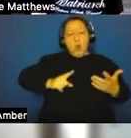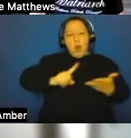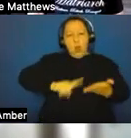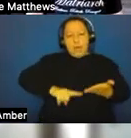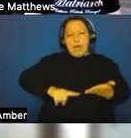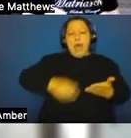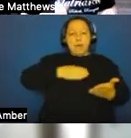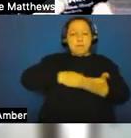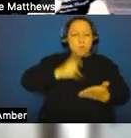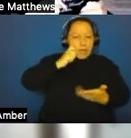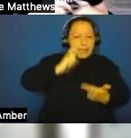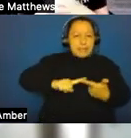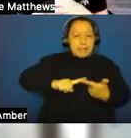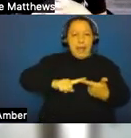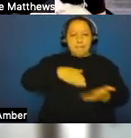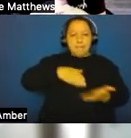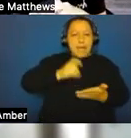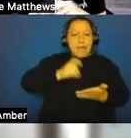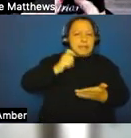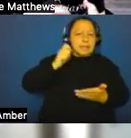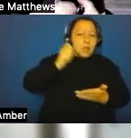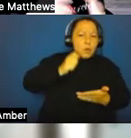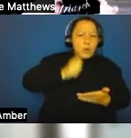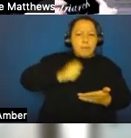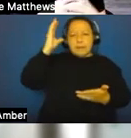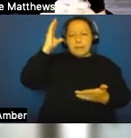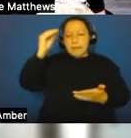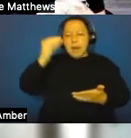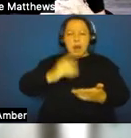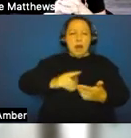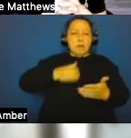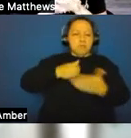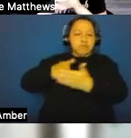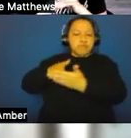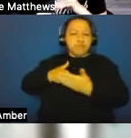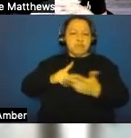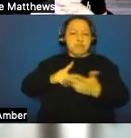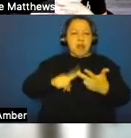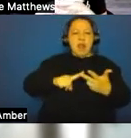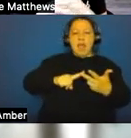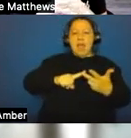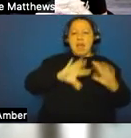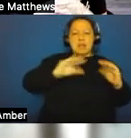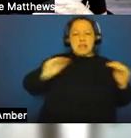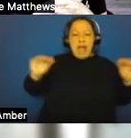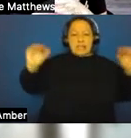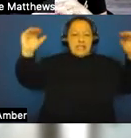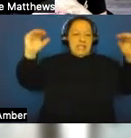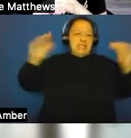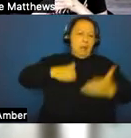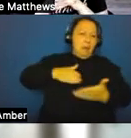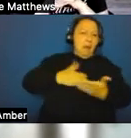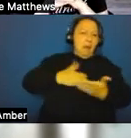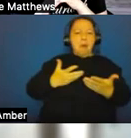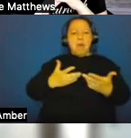sexism, we're looking at classism and ageism and all of the things, right? Heterosexism. And so